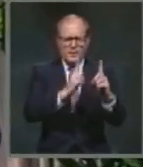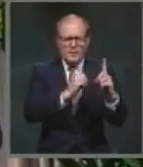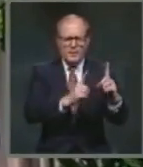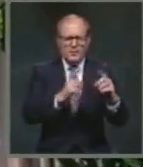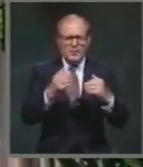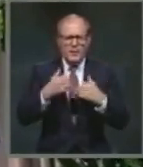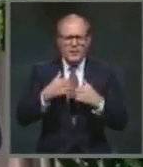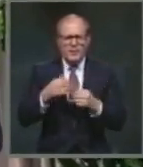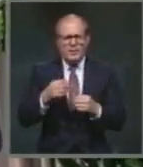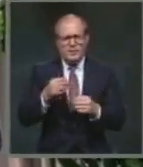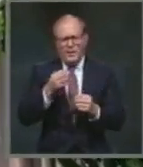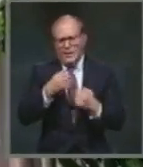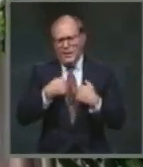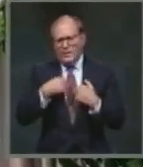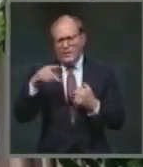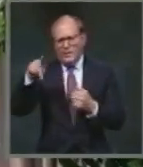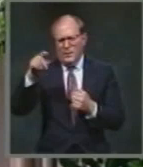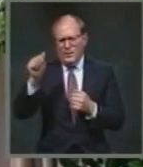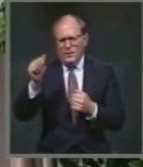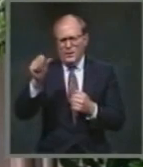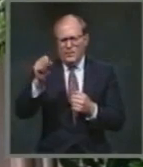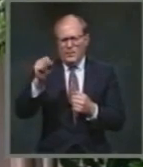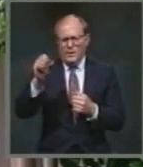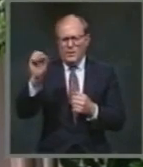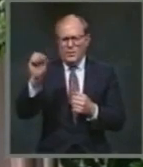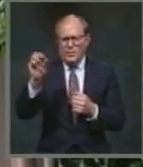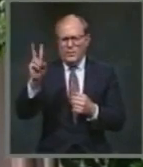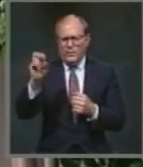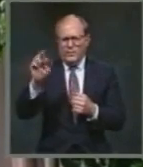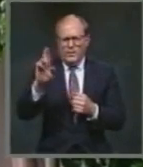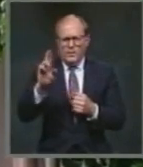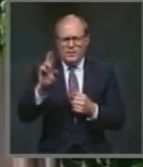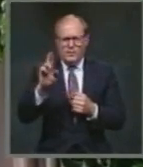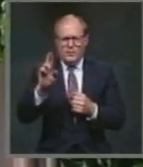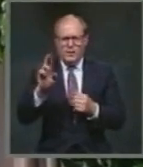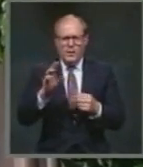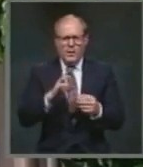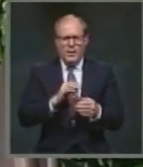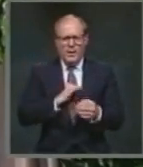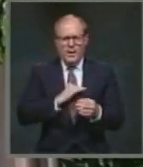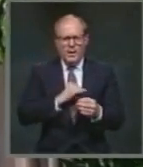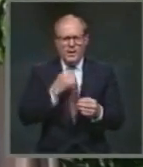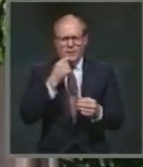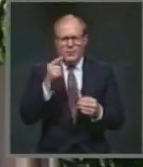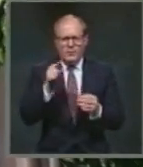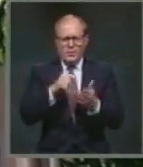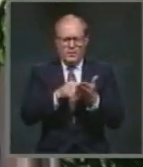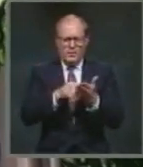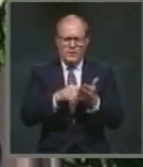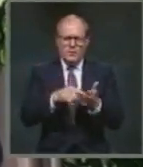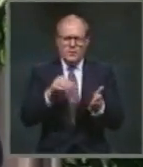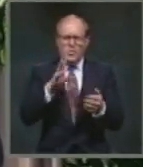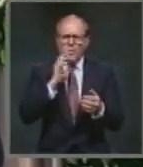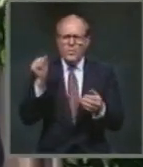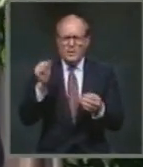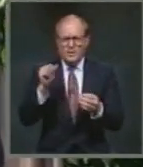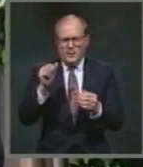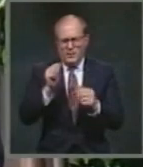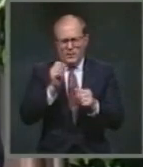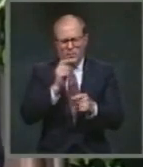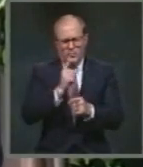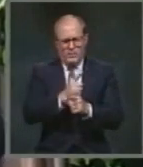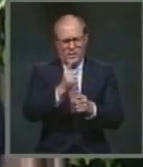observe the Passover feast of the Jews, just we read a while ago. And I mentioned the Passover was another annual